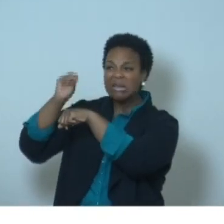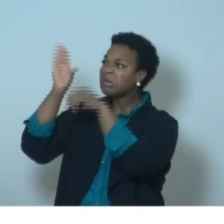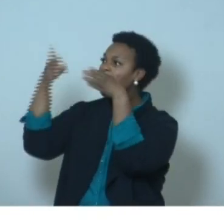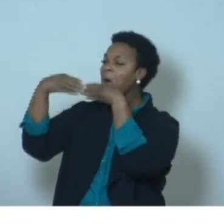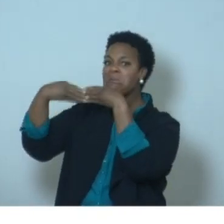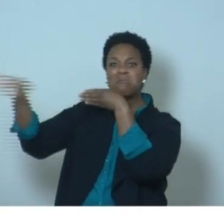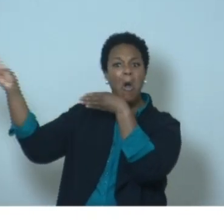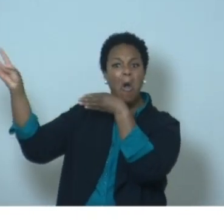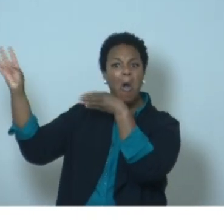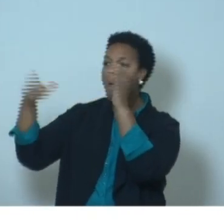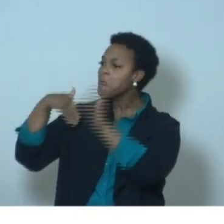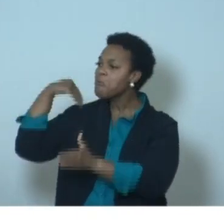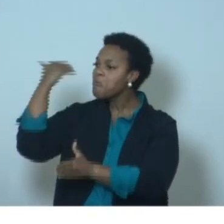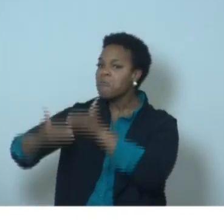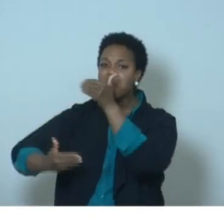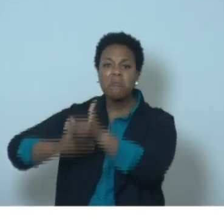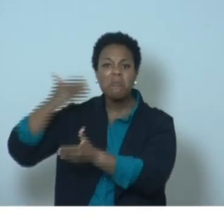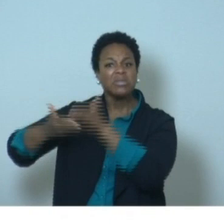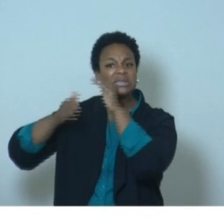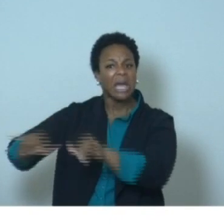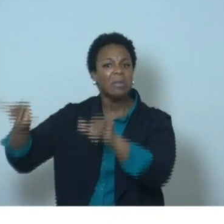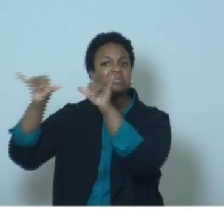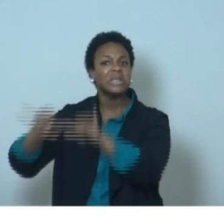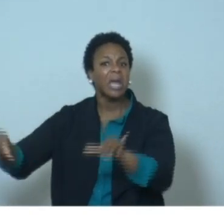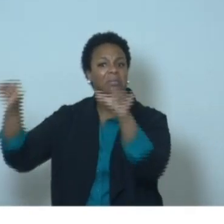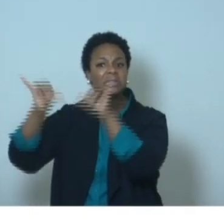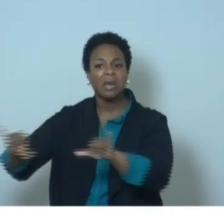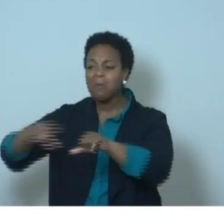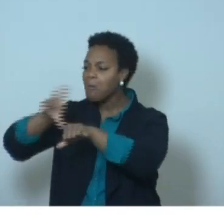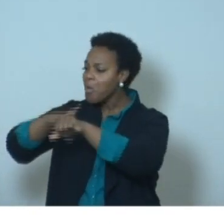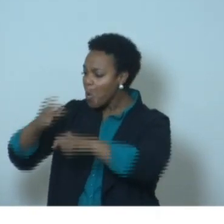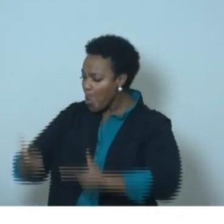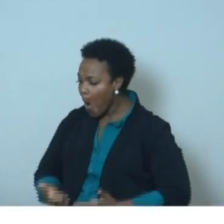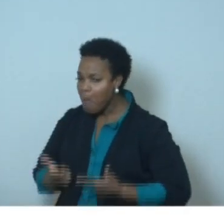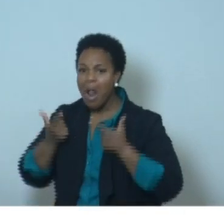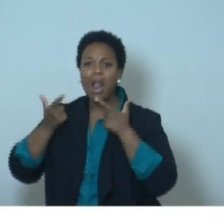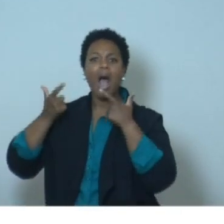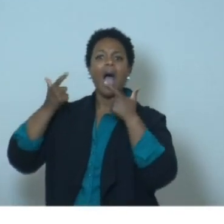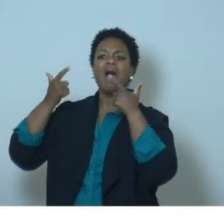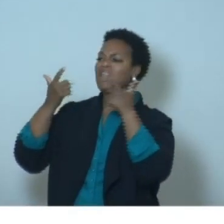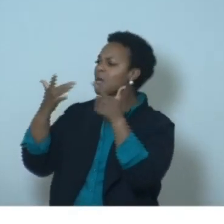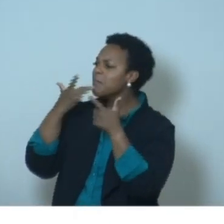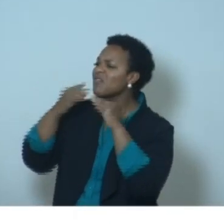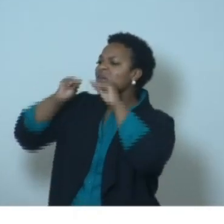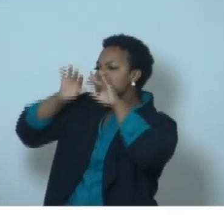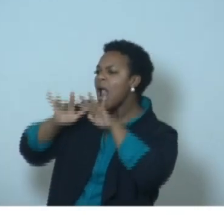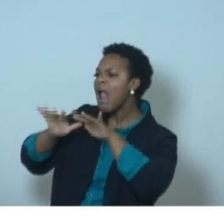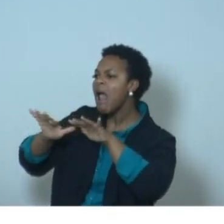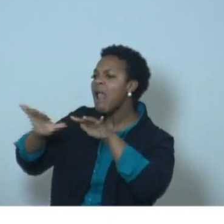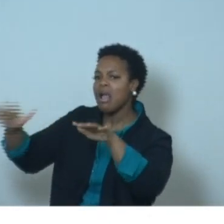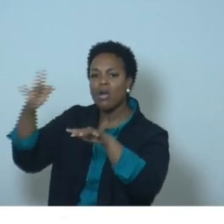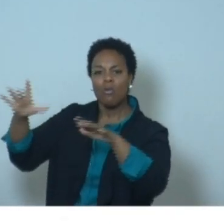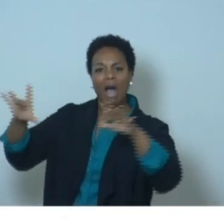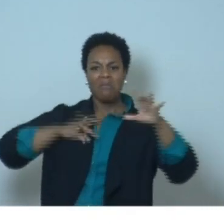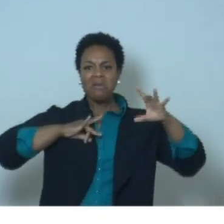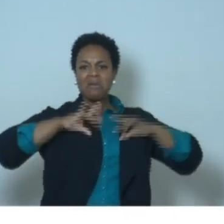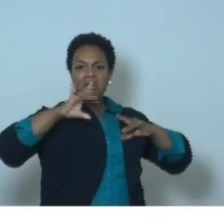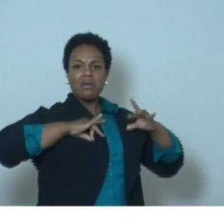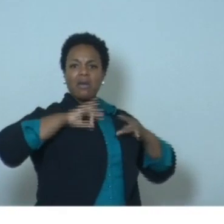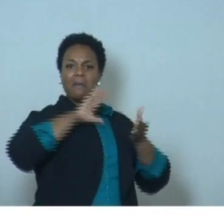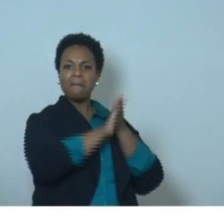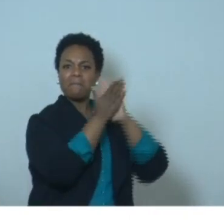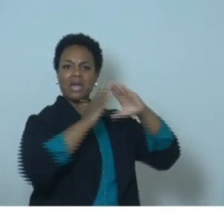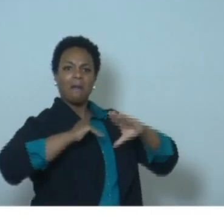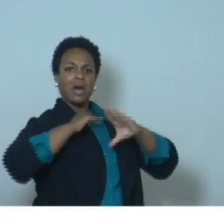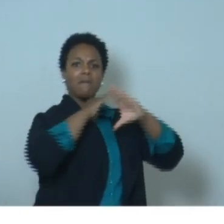running. They really just kept going, and their goal was to get everybody to get herd immunity, which, by the way, means getting 70, 80,